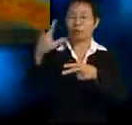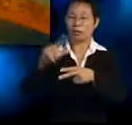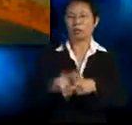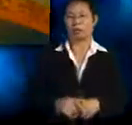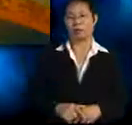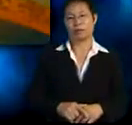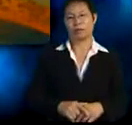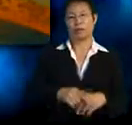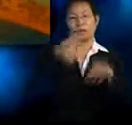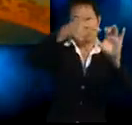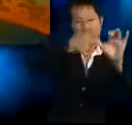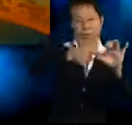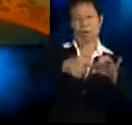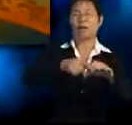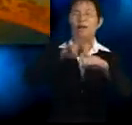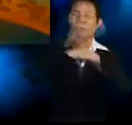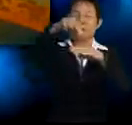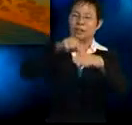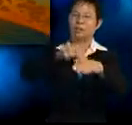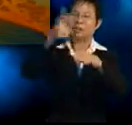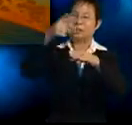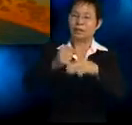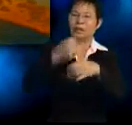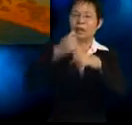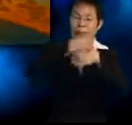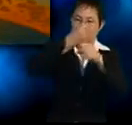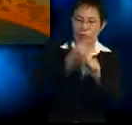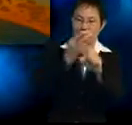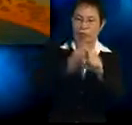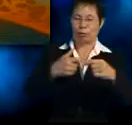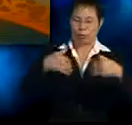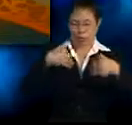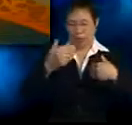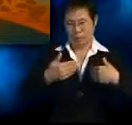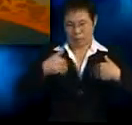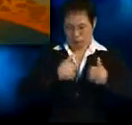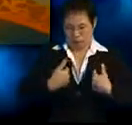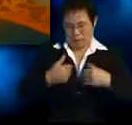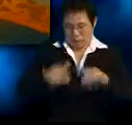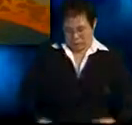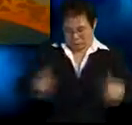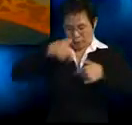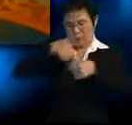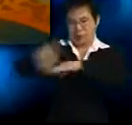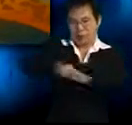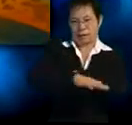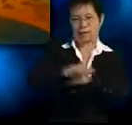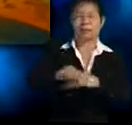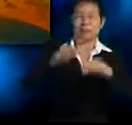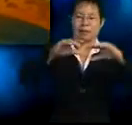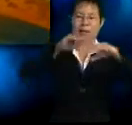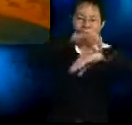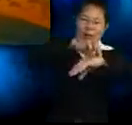Petroleum and natural gas are formed from tiny organisms living in the seas. Earth movements later